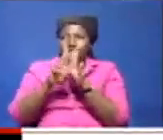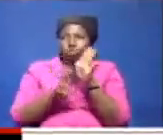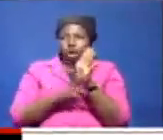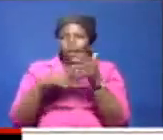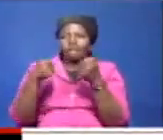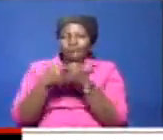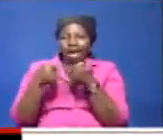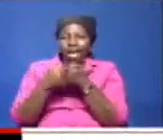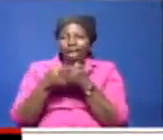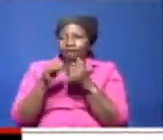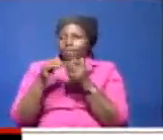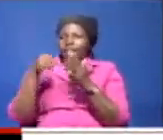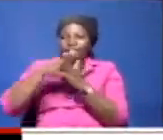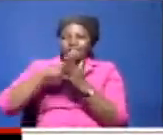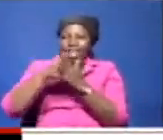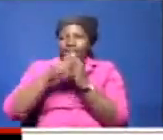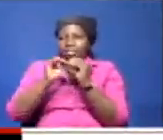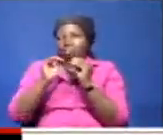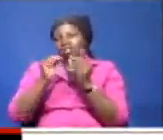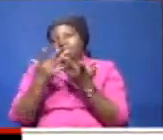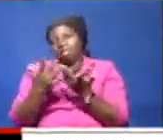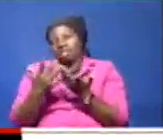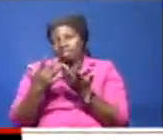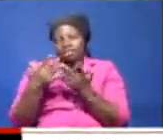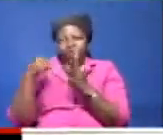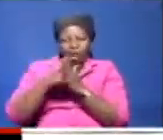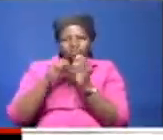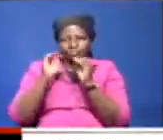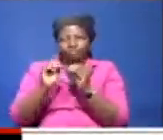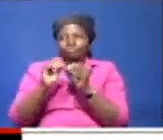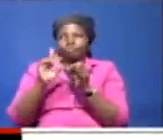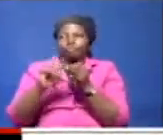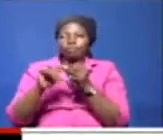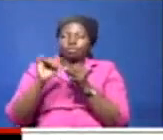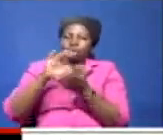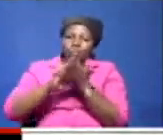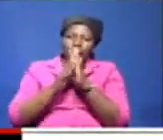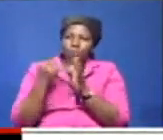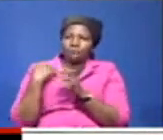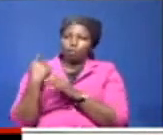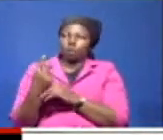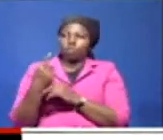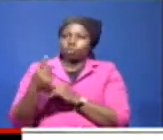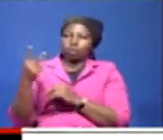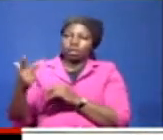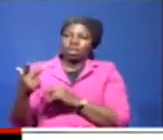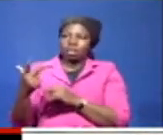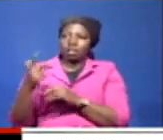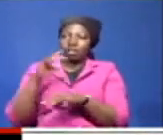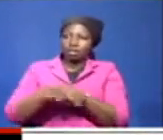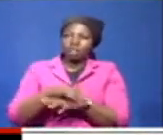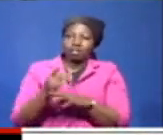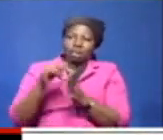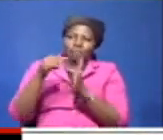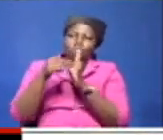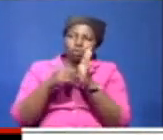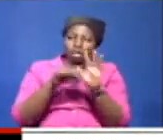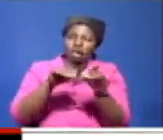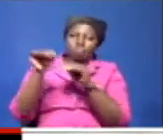come in your procession. 1, 2, 3, 4 is ours. Let's pick the points in the bag and move on to Estonia. Okay. Now, here